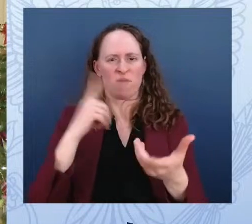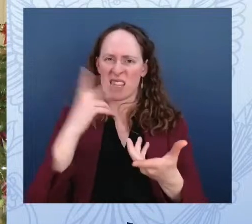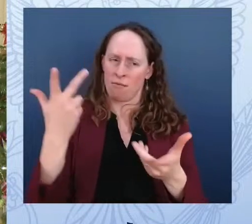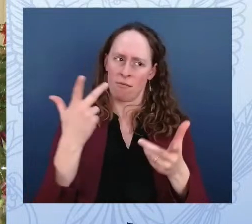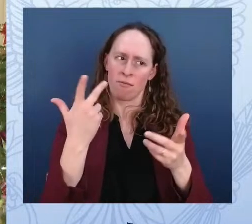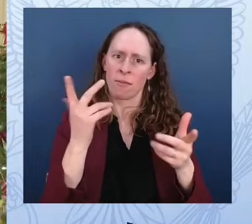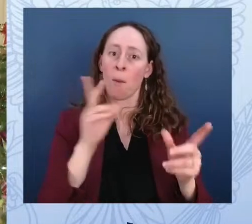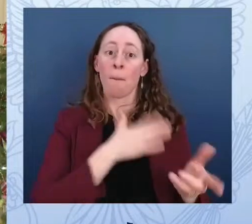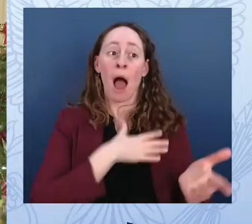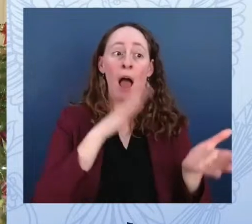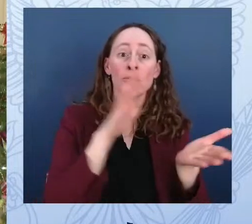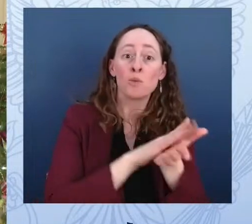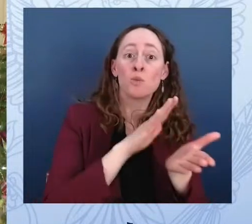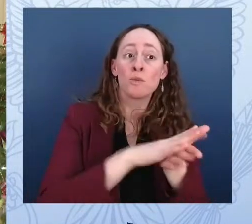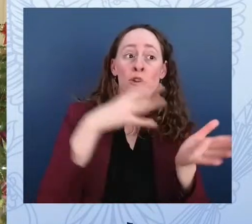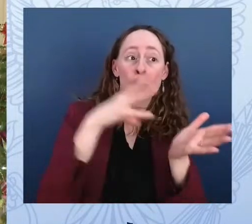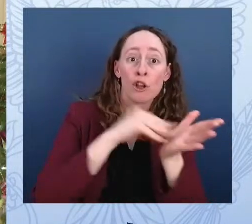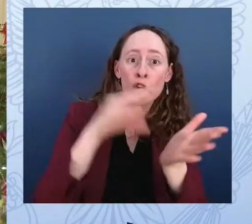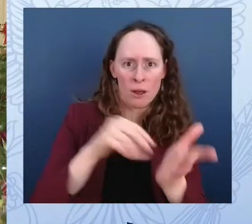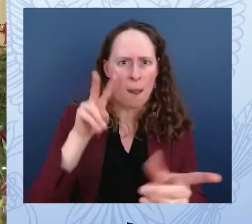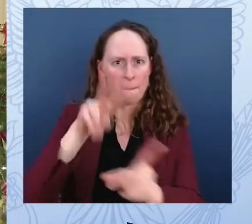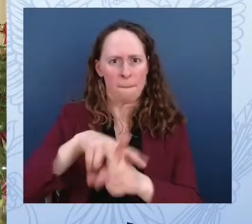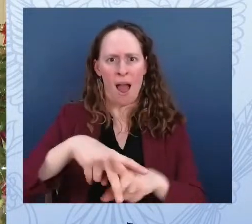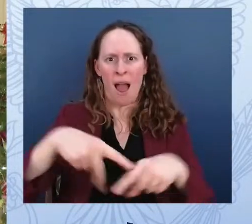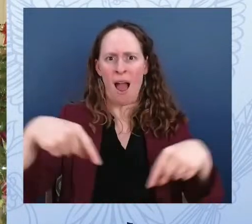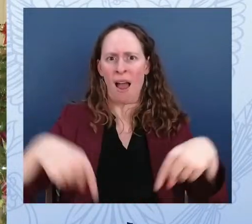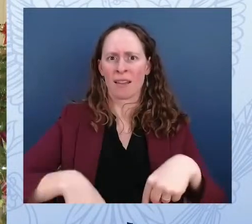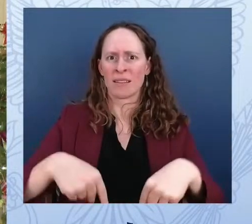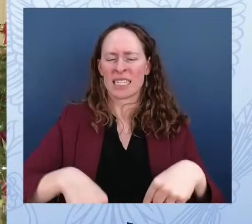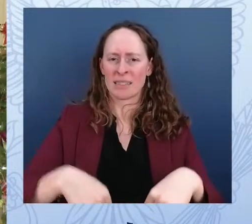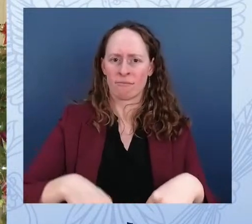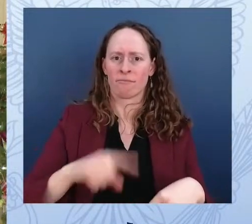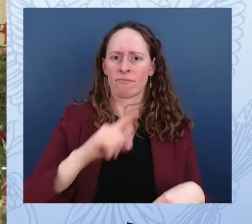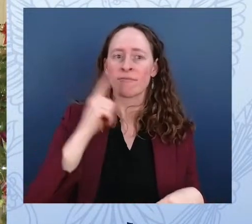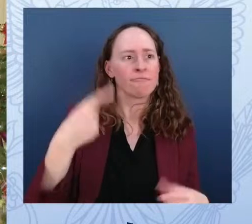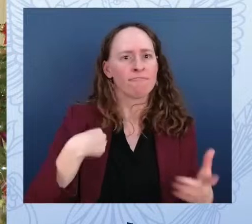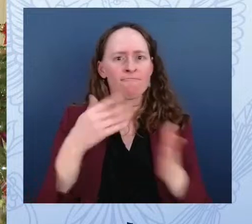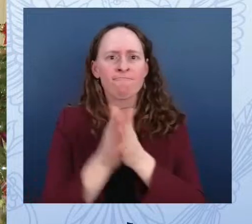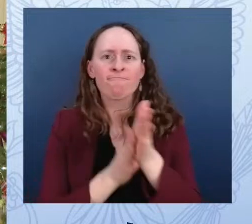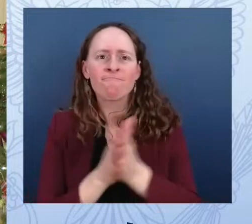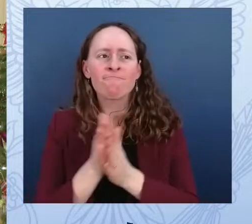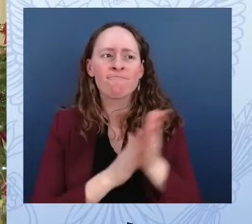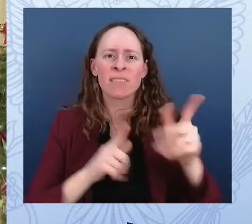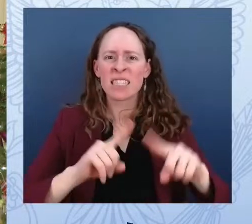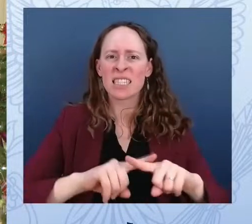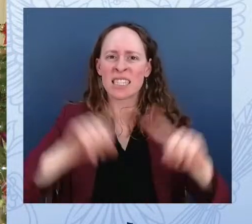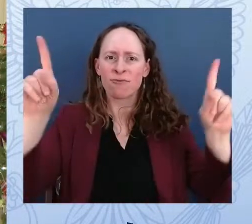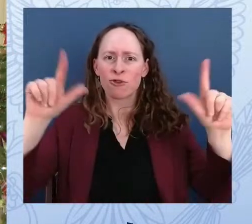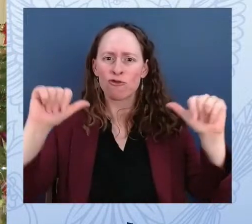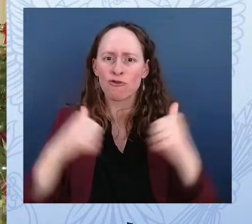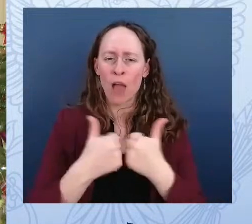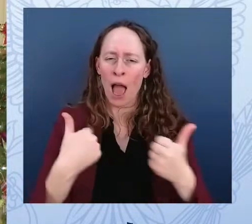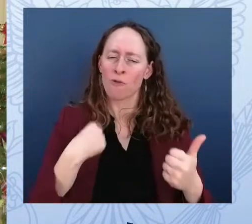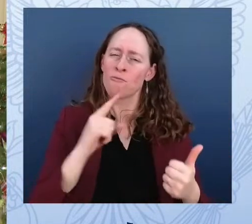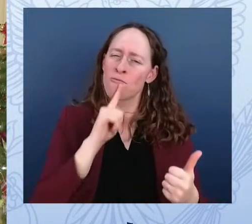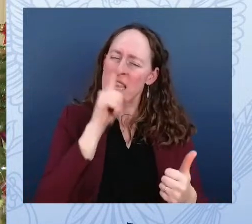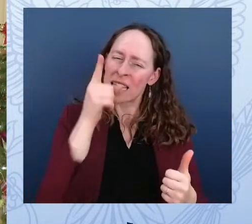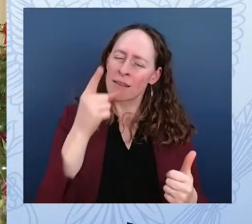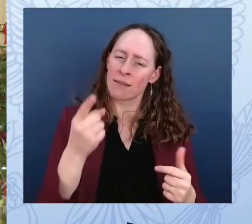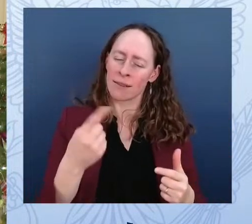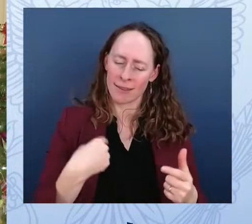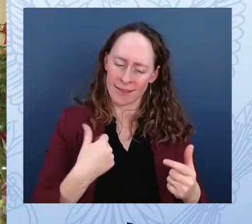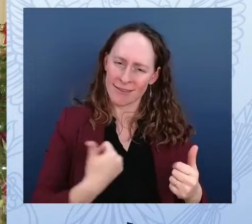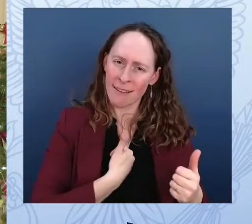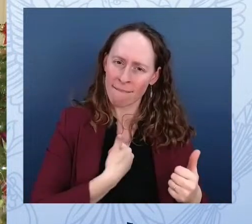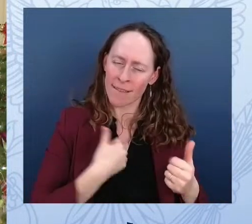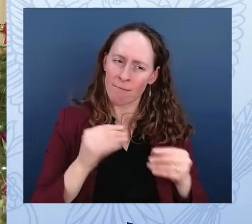myself seeking a new challenge, something that would push me to grow and honor the legacy of my family,